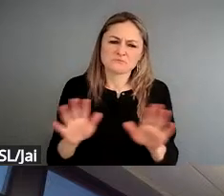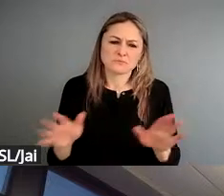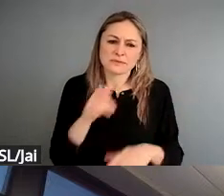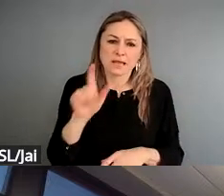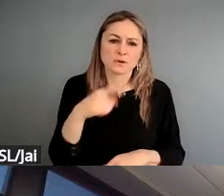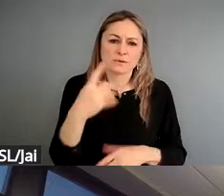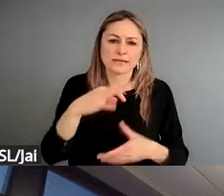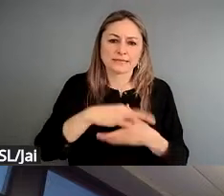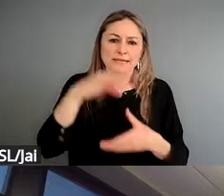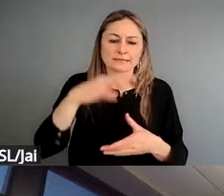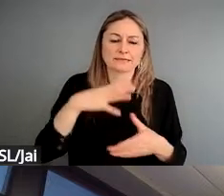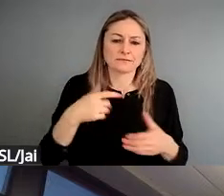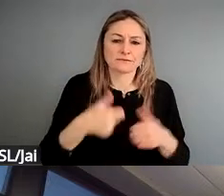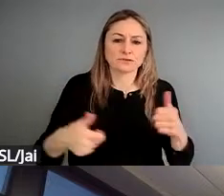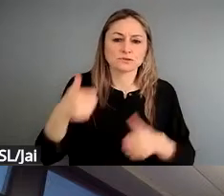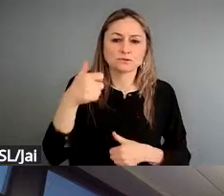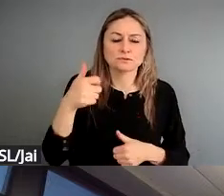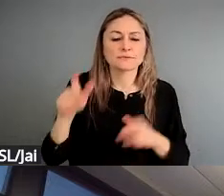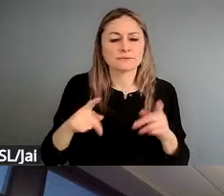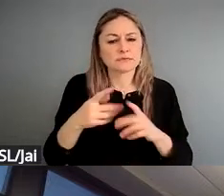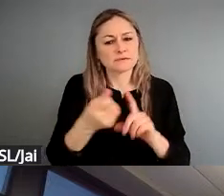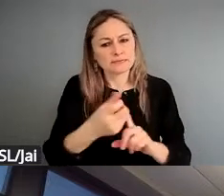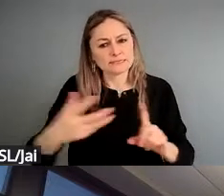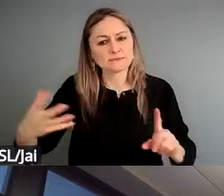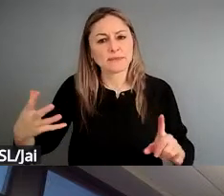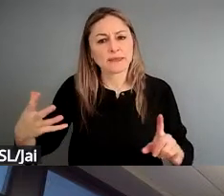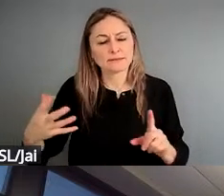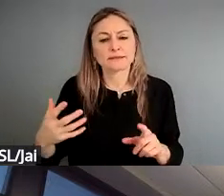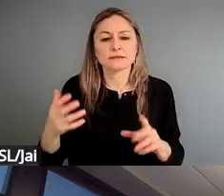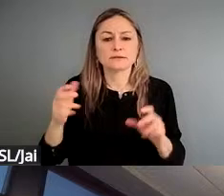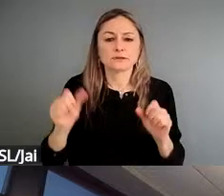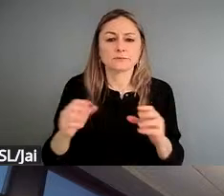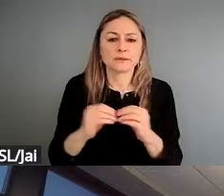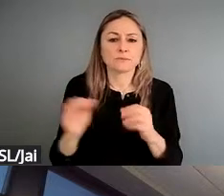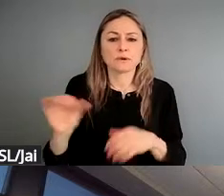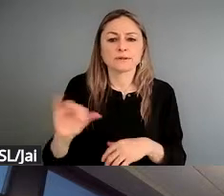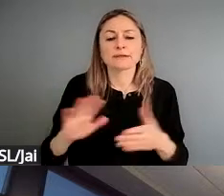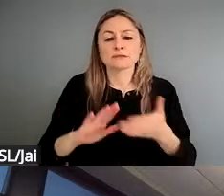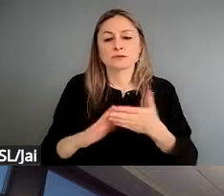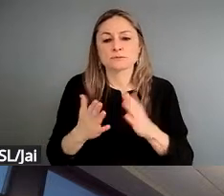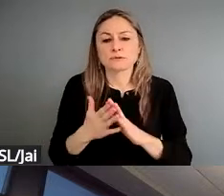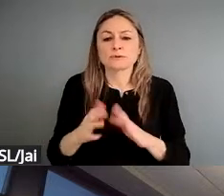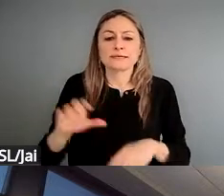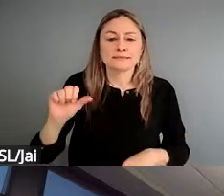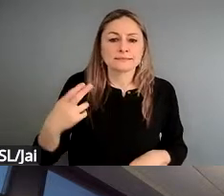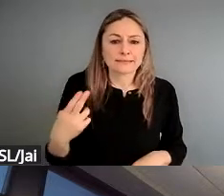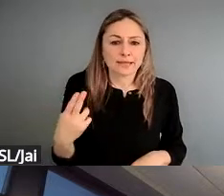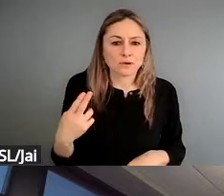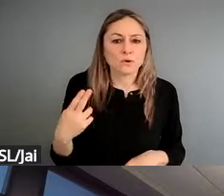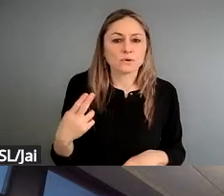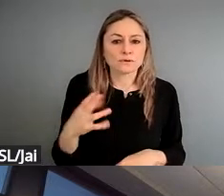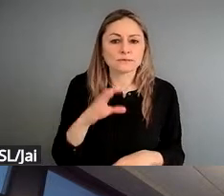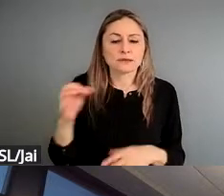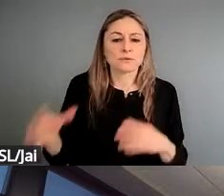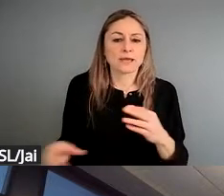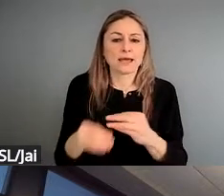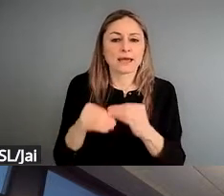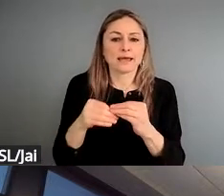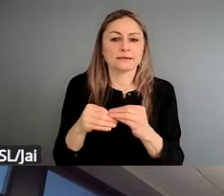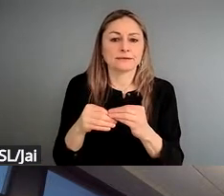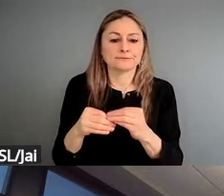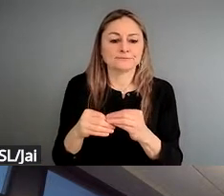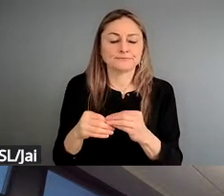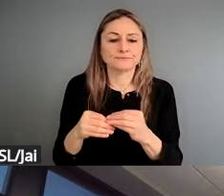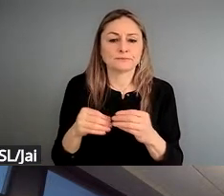we updated the language so that it could be referring more to community stakeholders. And then we added this to